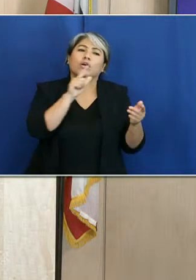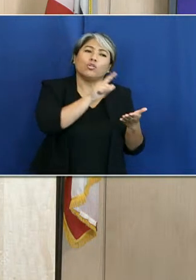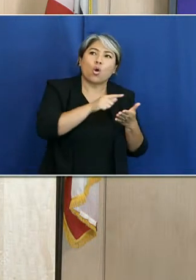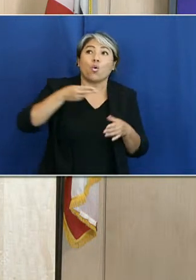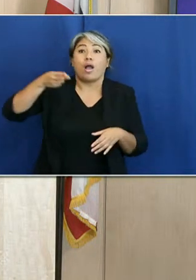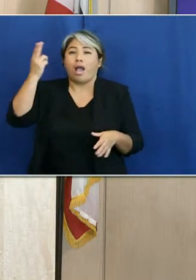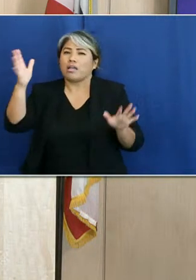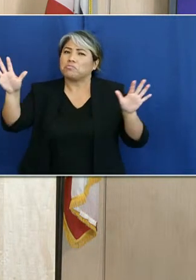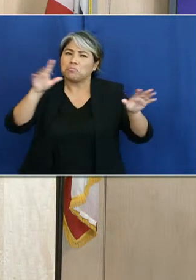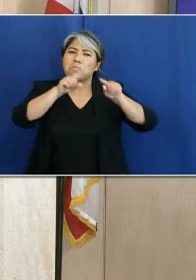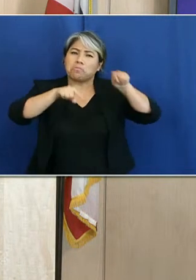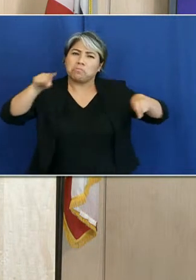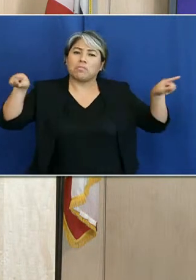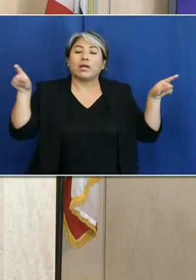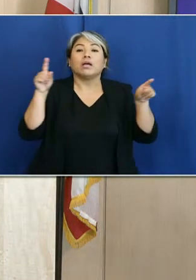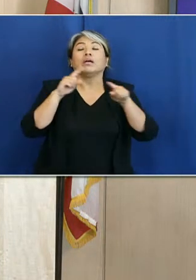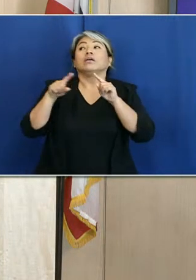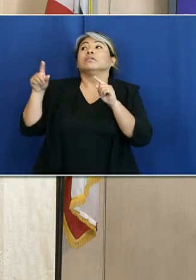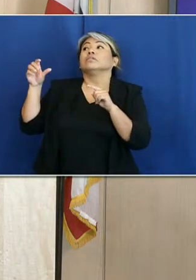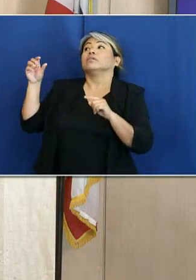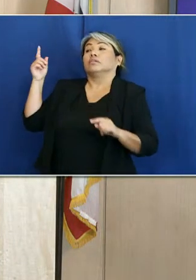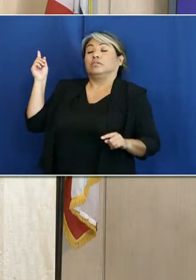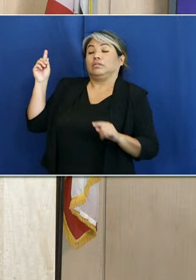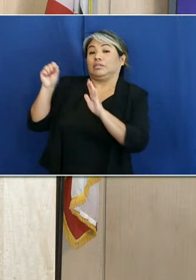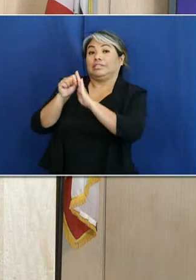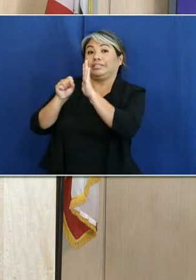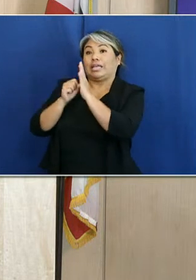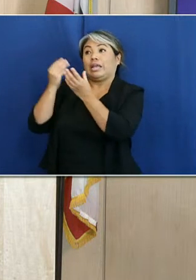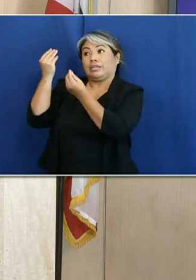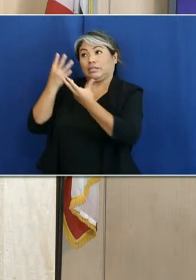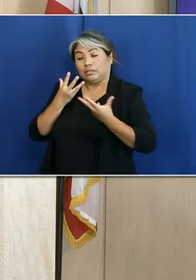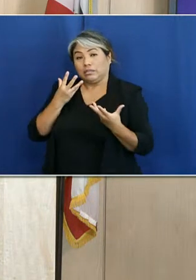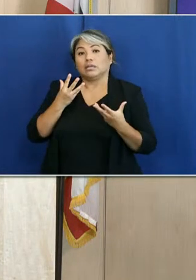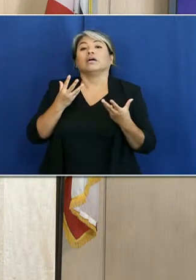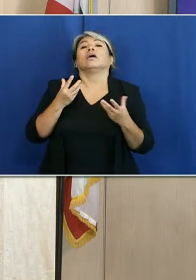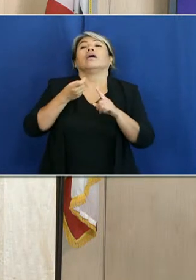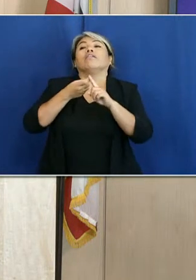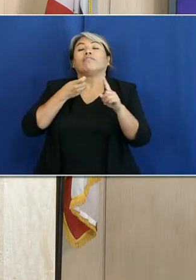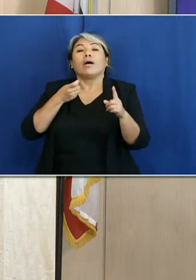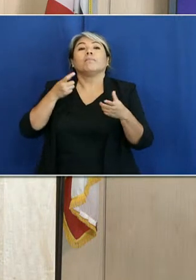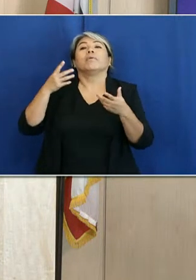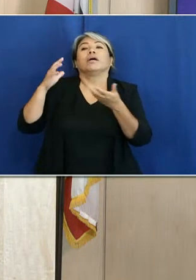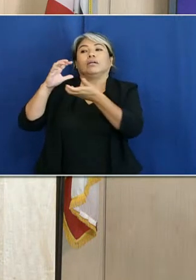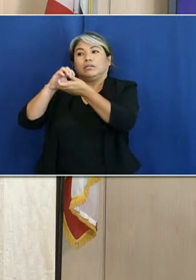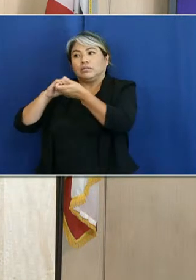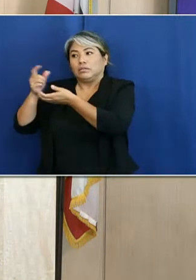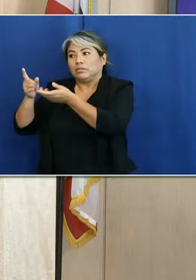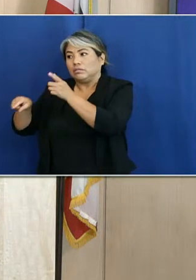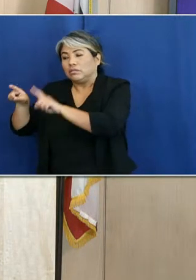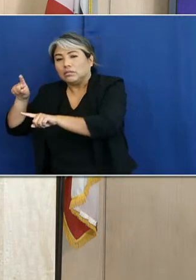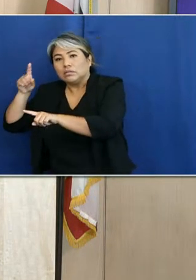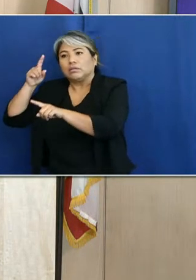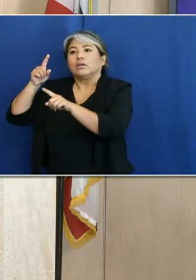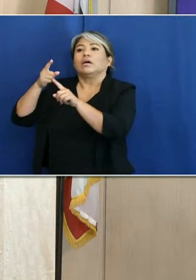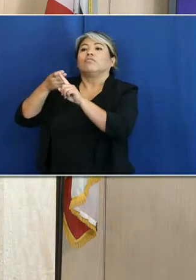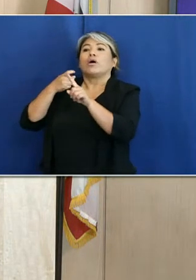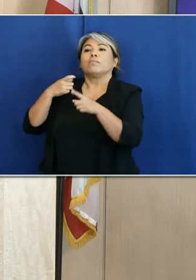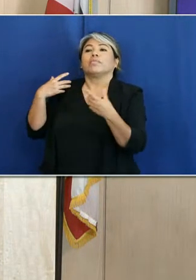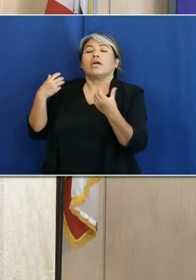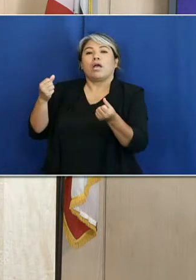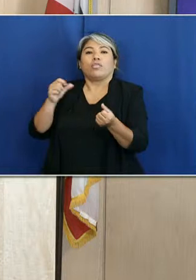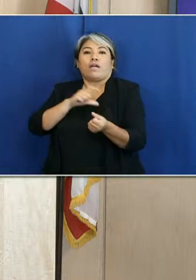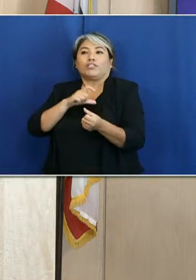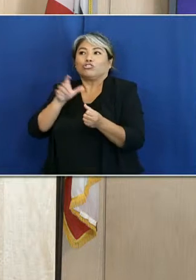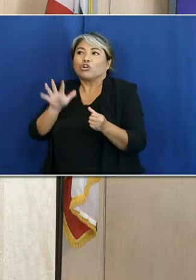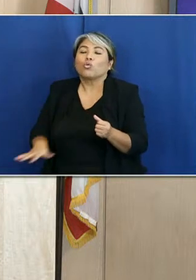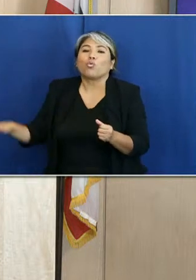that we will get from the state will come as a result of collaborating and getting feedback from the health officers across the